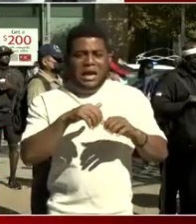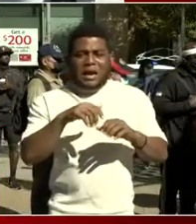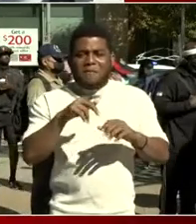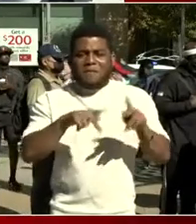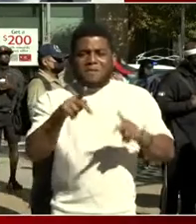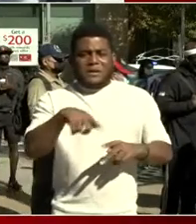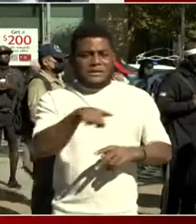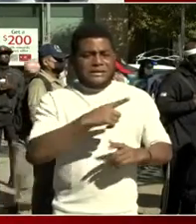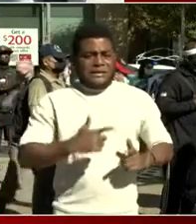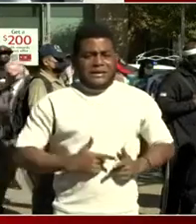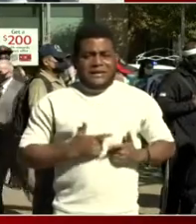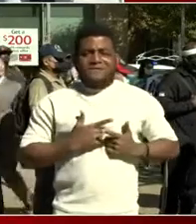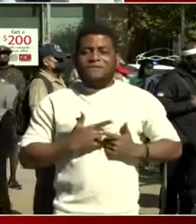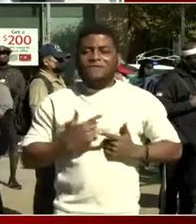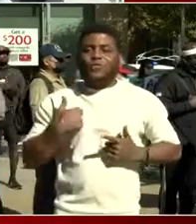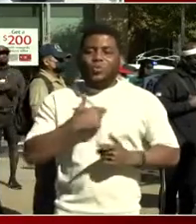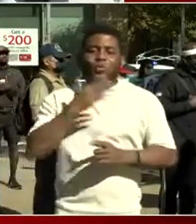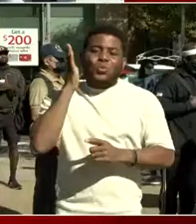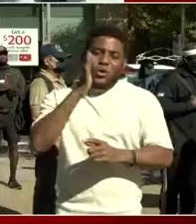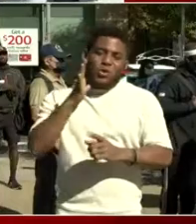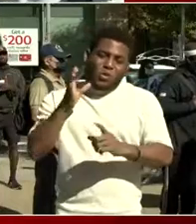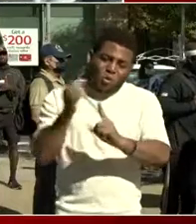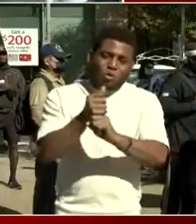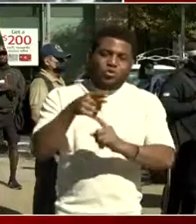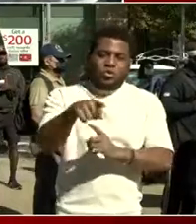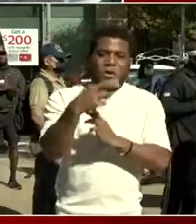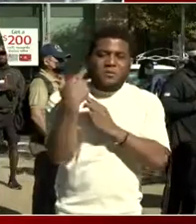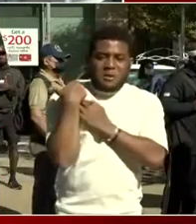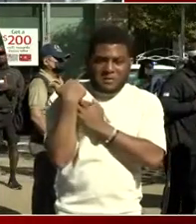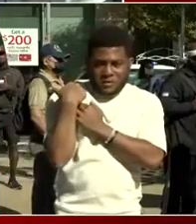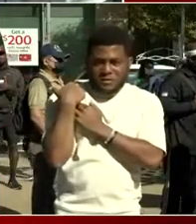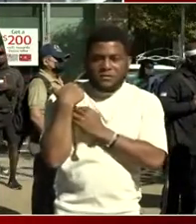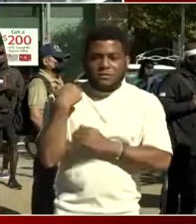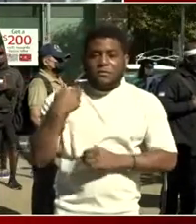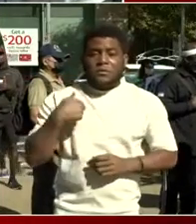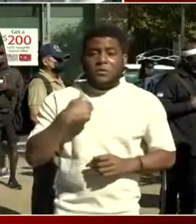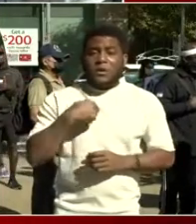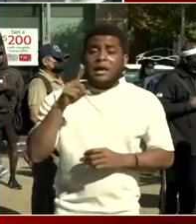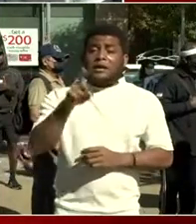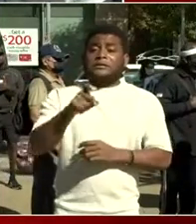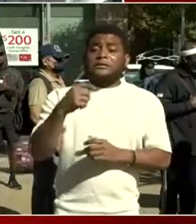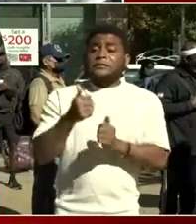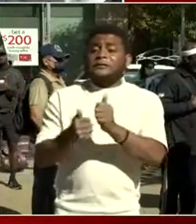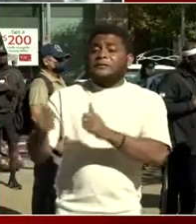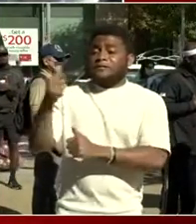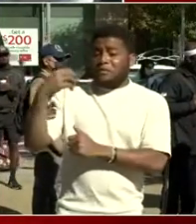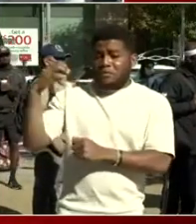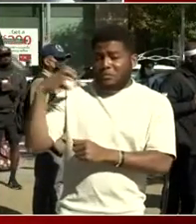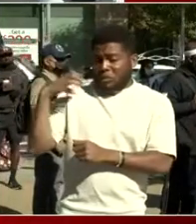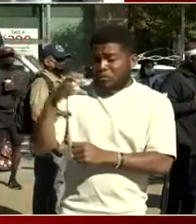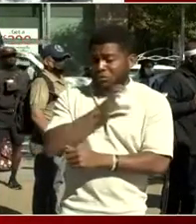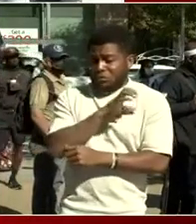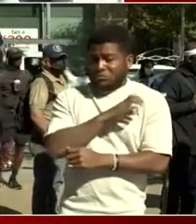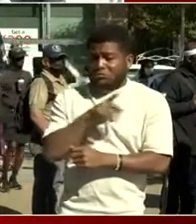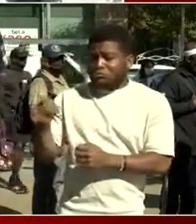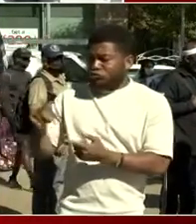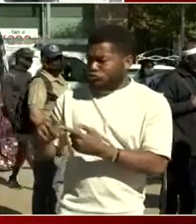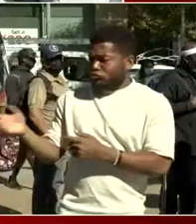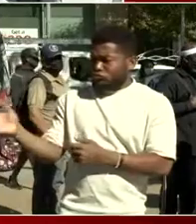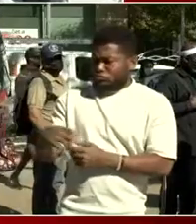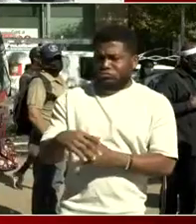accountable. So now I'm going to ask the Chief of Police to come forward, but before I do that, I want to